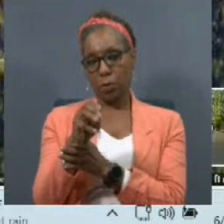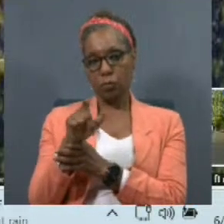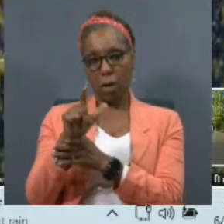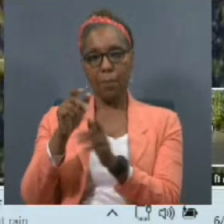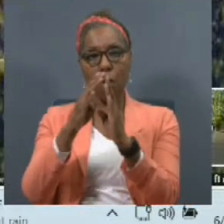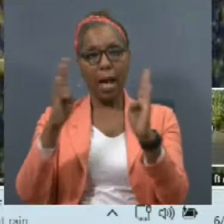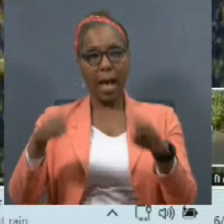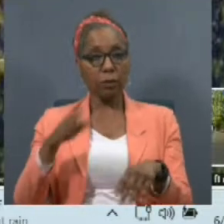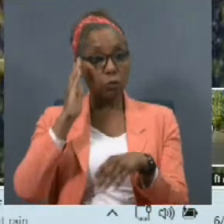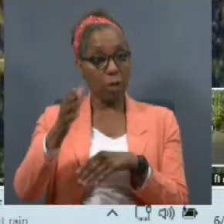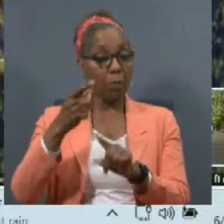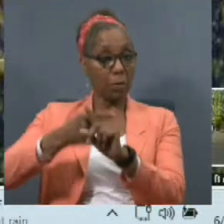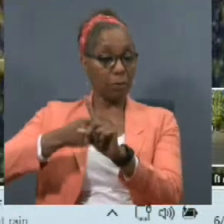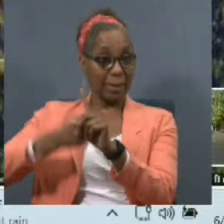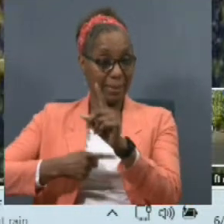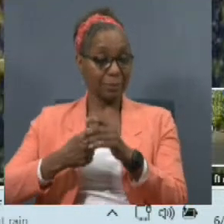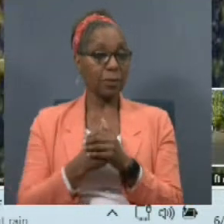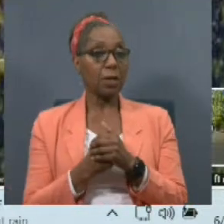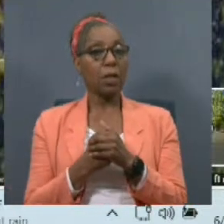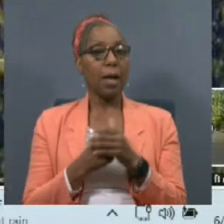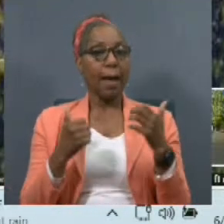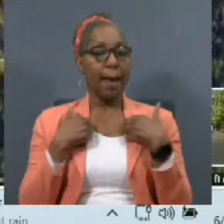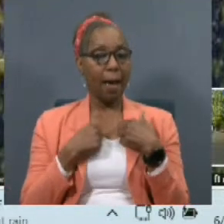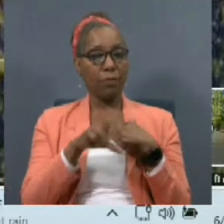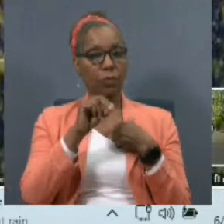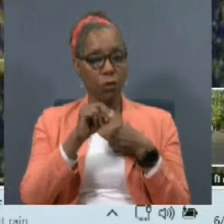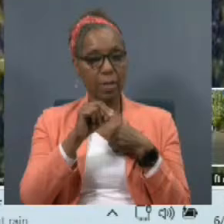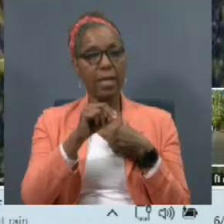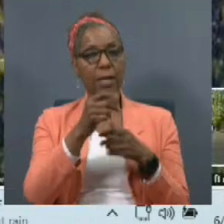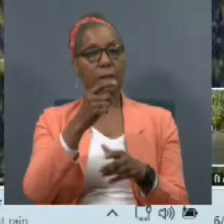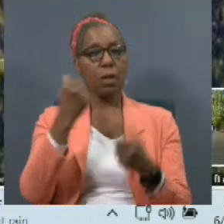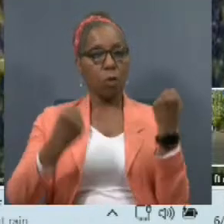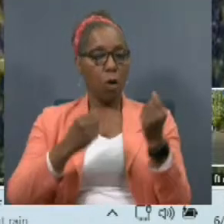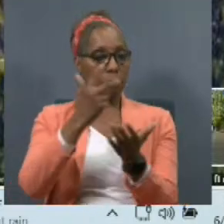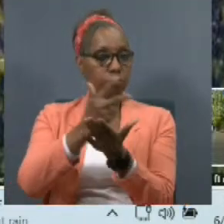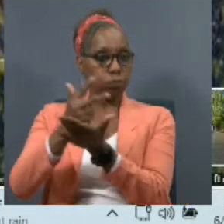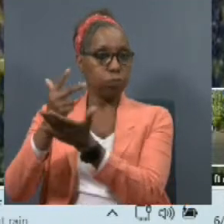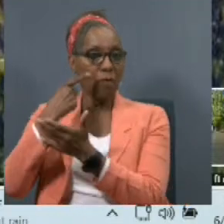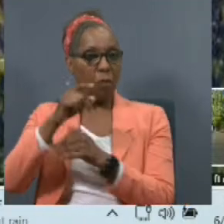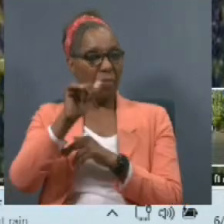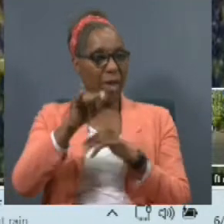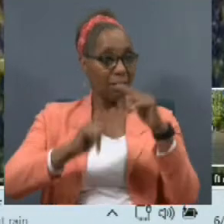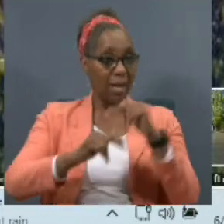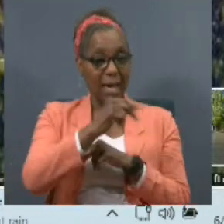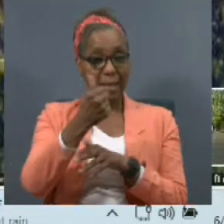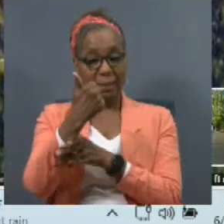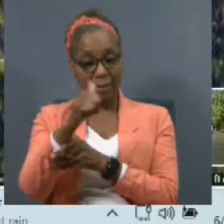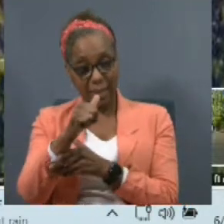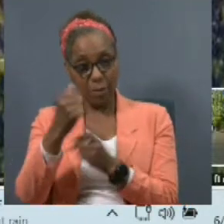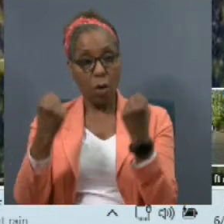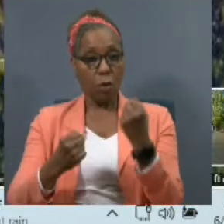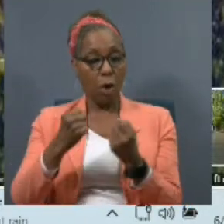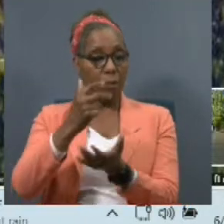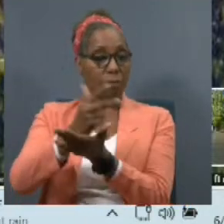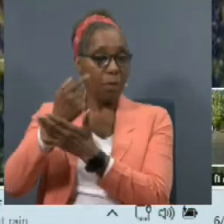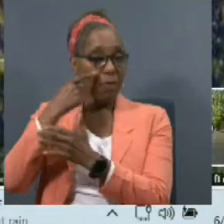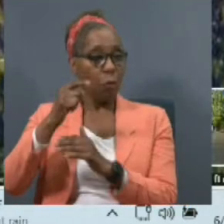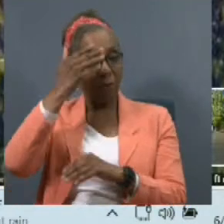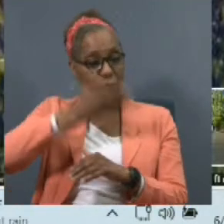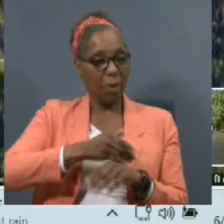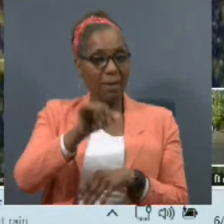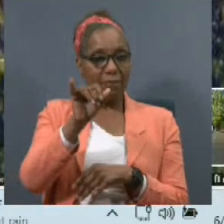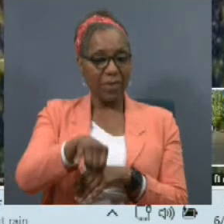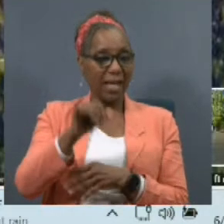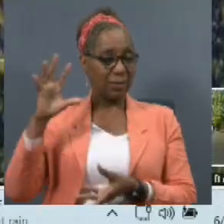property is going to be leased out. There's a 30-car parking lot for the golf facility, a 10-car parking lot for the front facility. That is